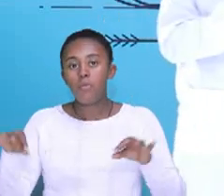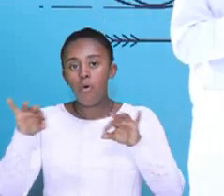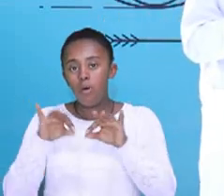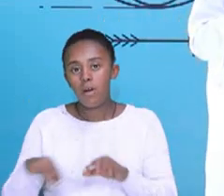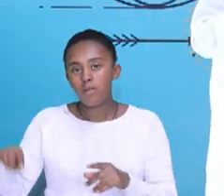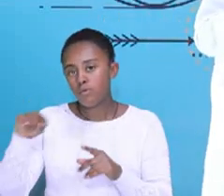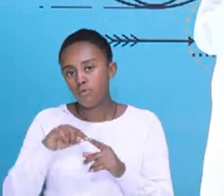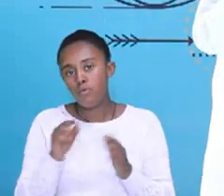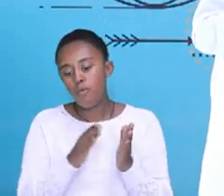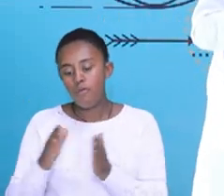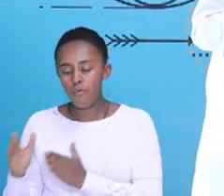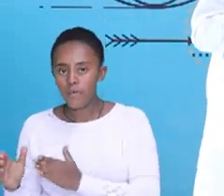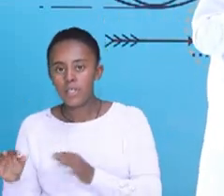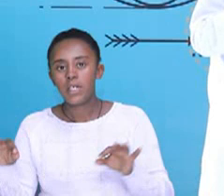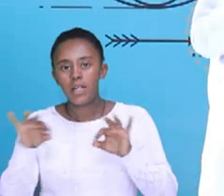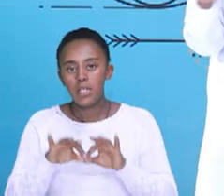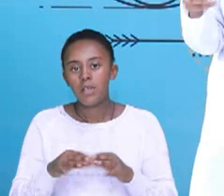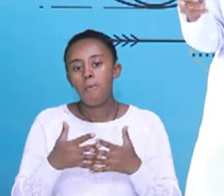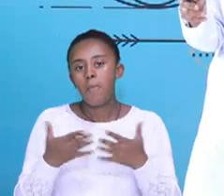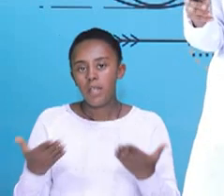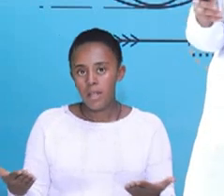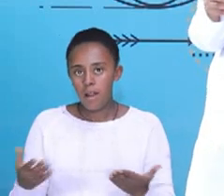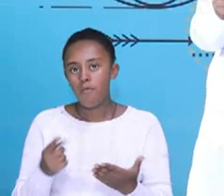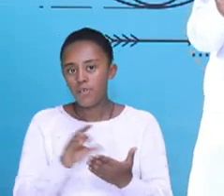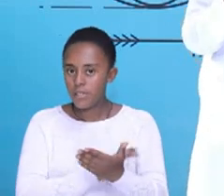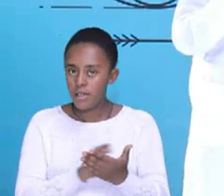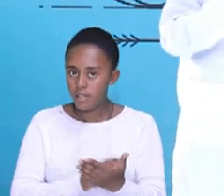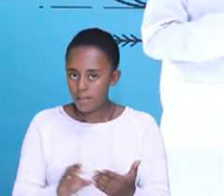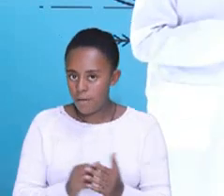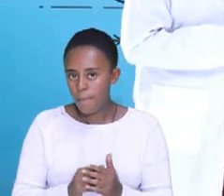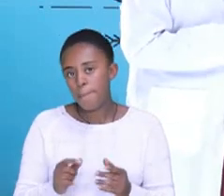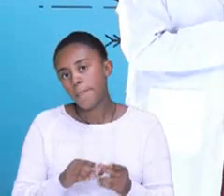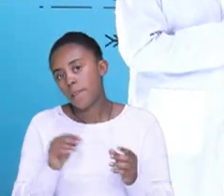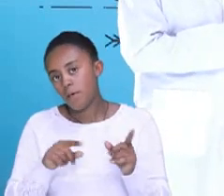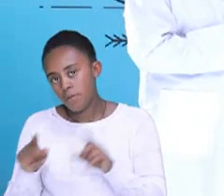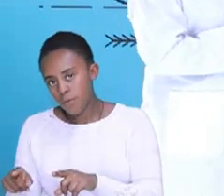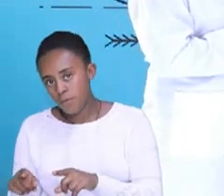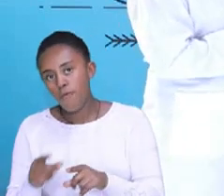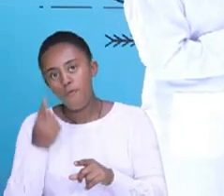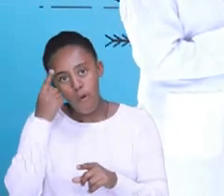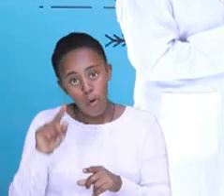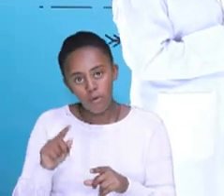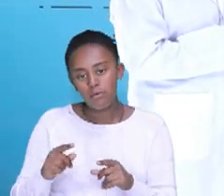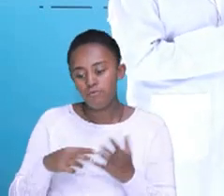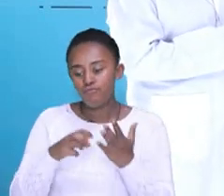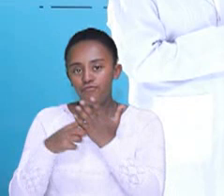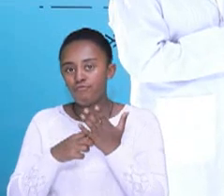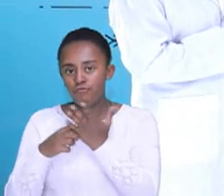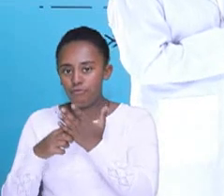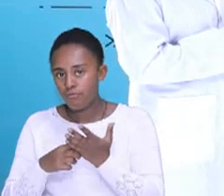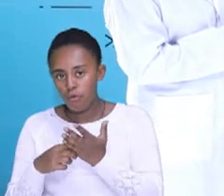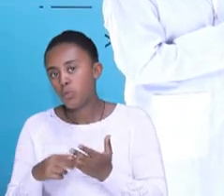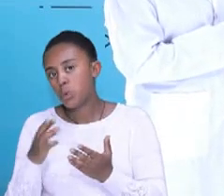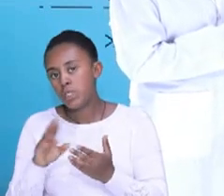to provide the necessary material for the cell, and also for transport of materials